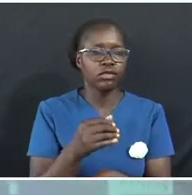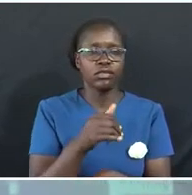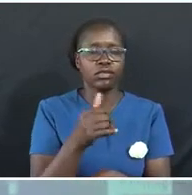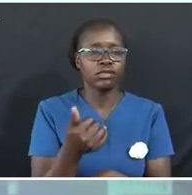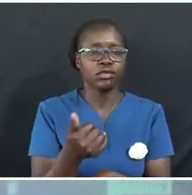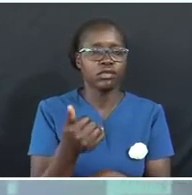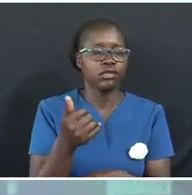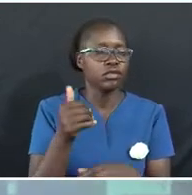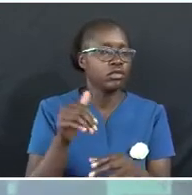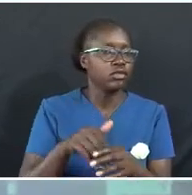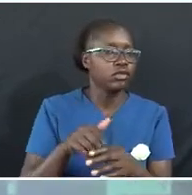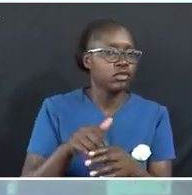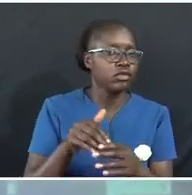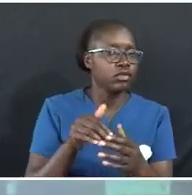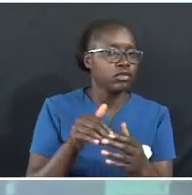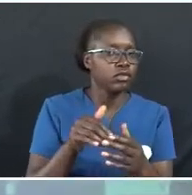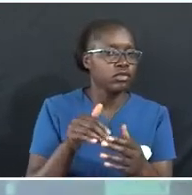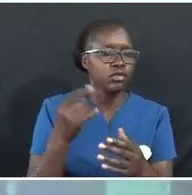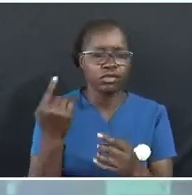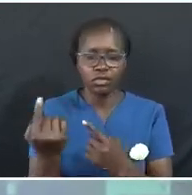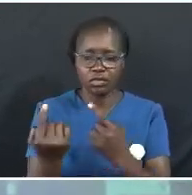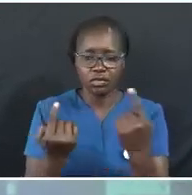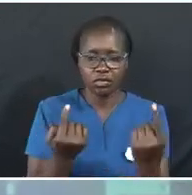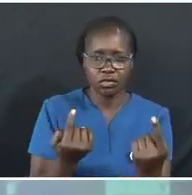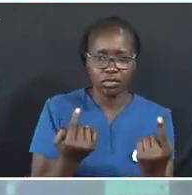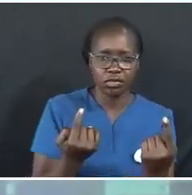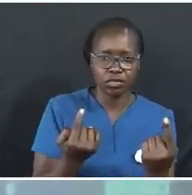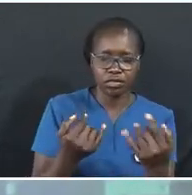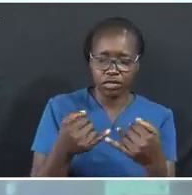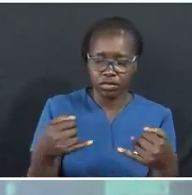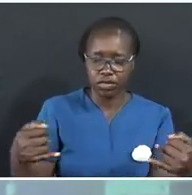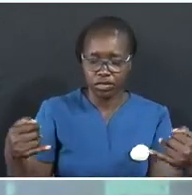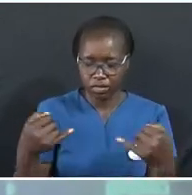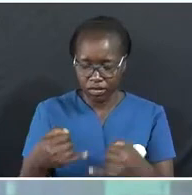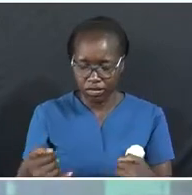their Bibles, word by word, line by line.